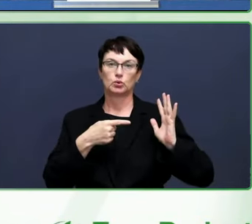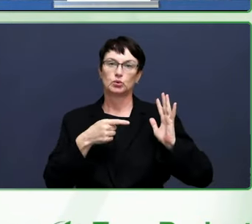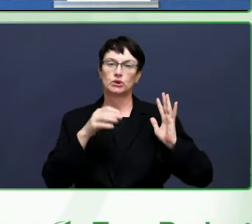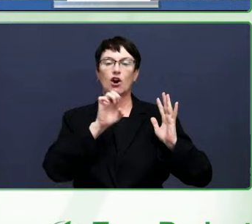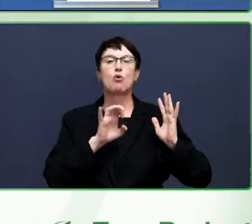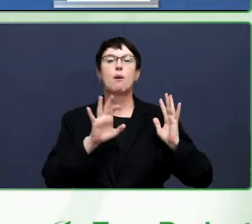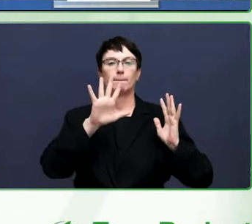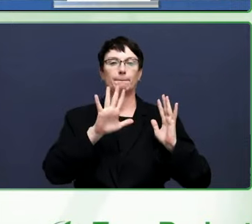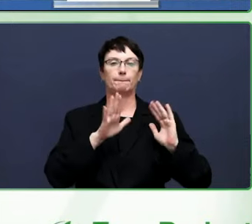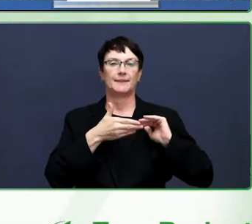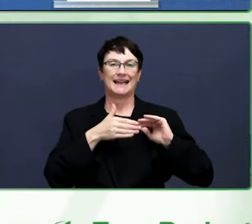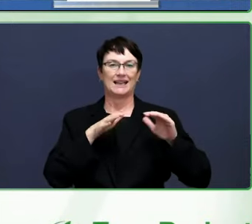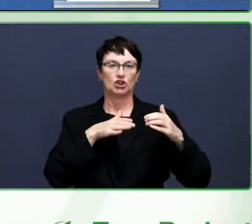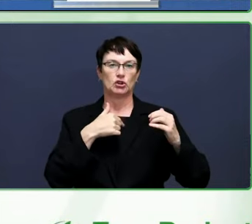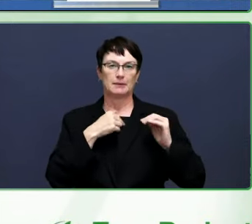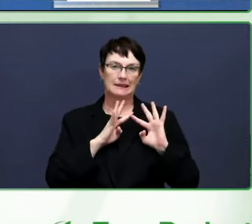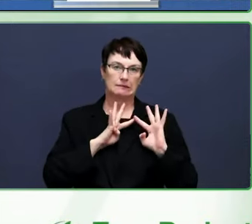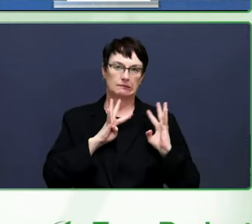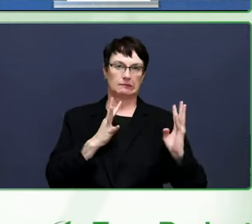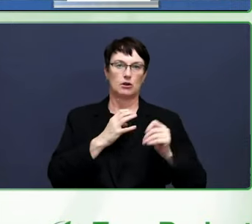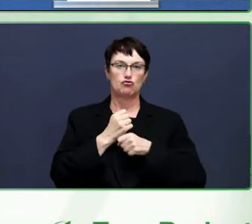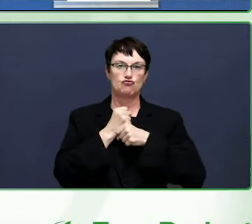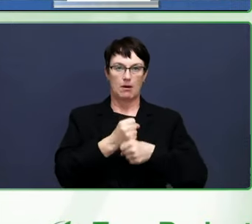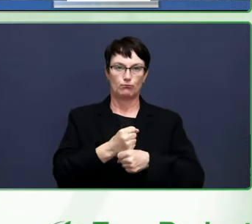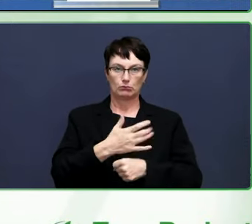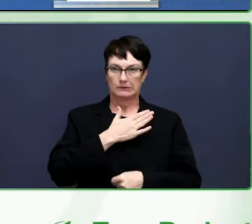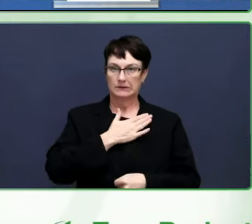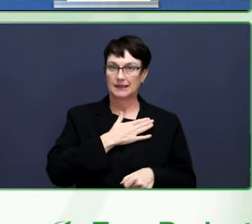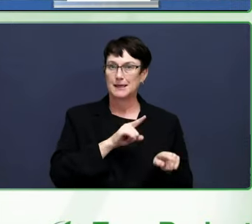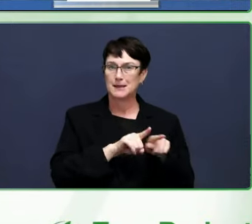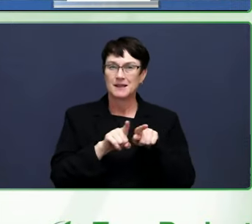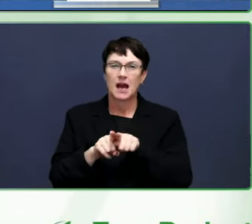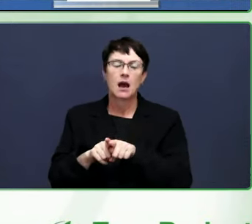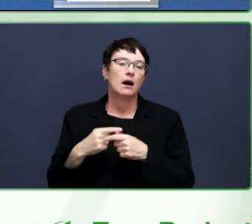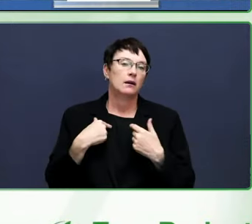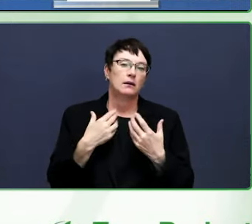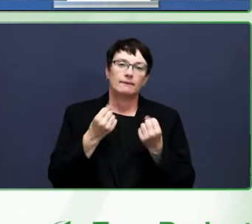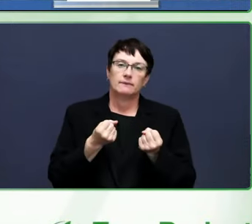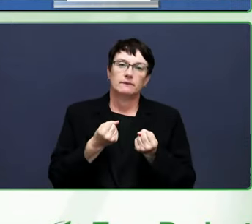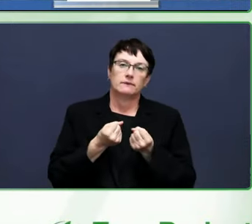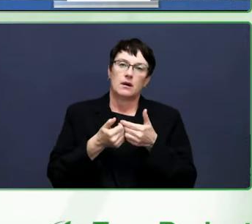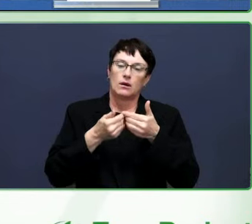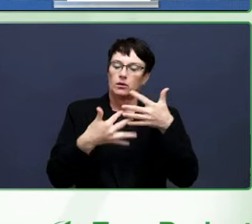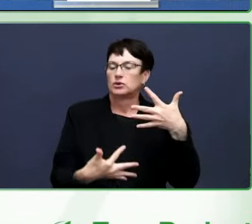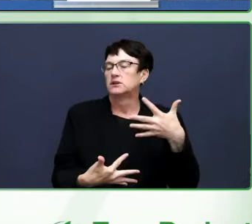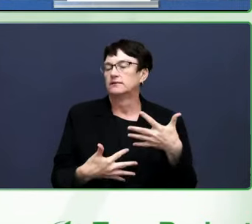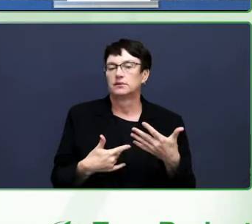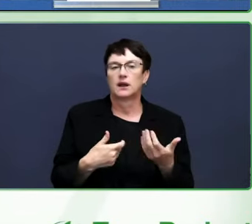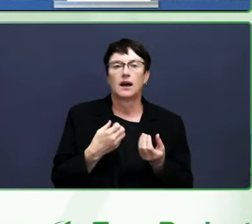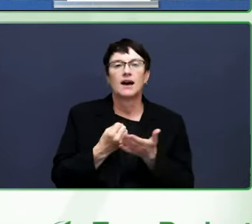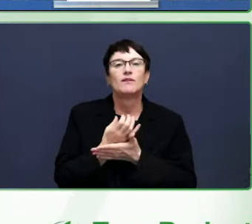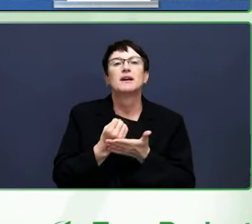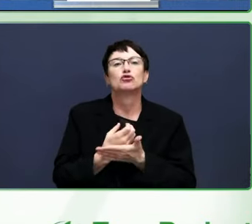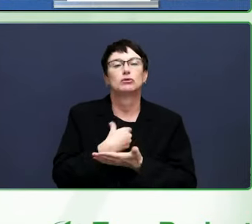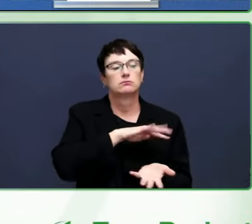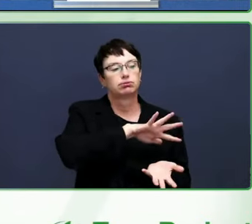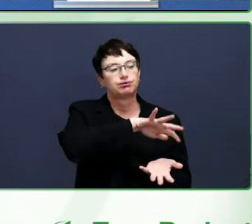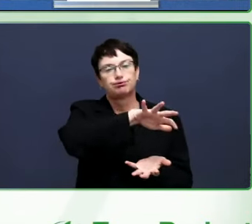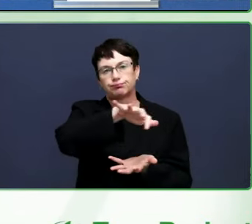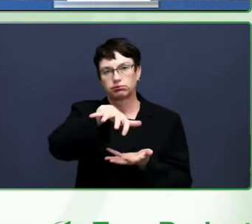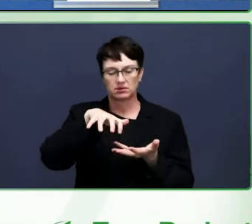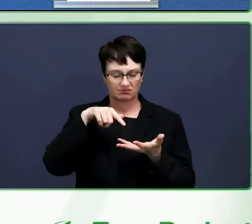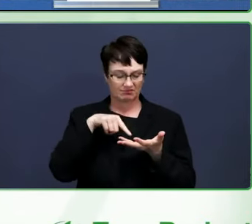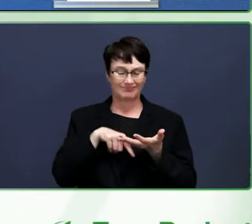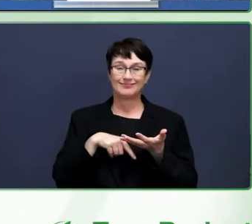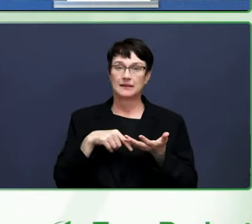inspirational things. We learn together as peers, and we disseminate knowledge. So what we have done recently also is to make